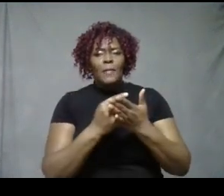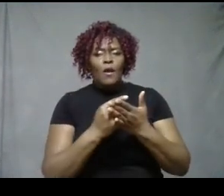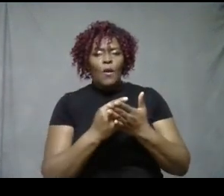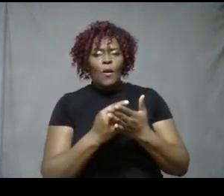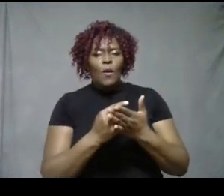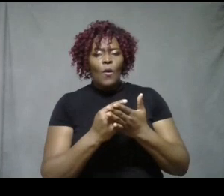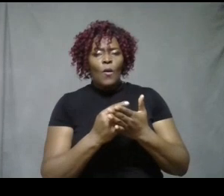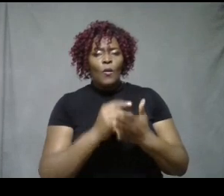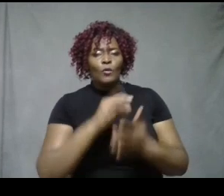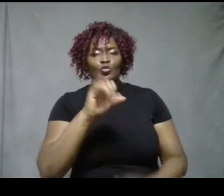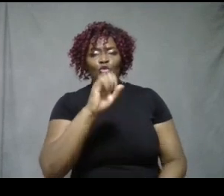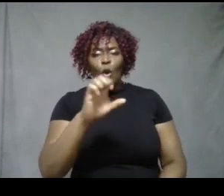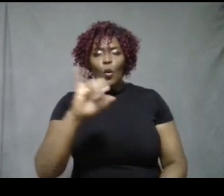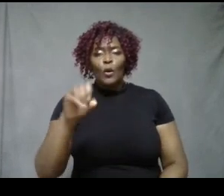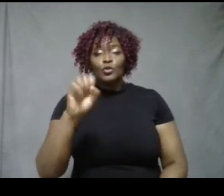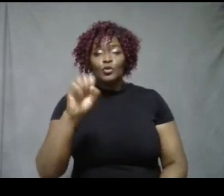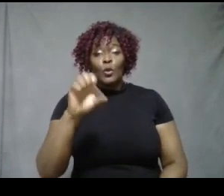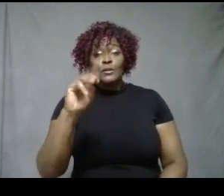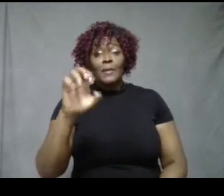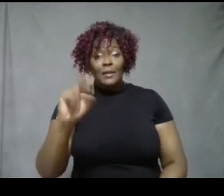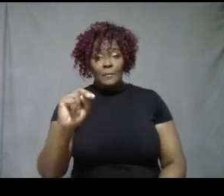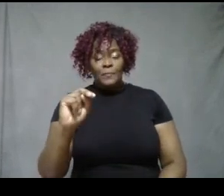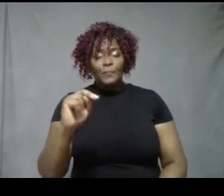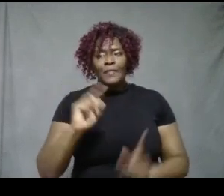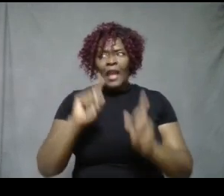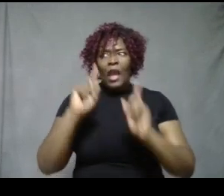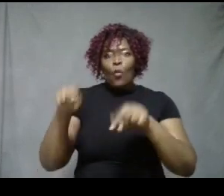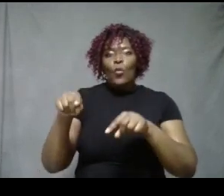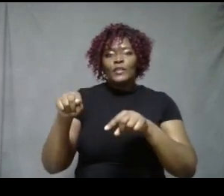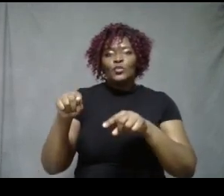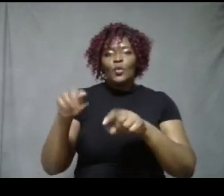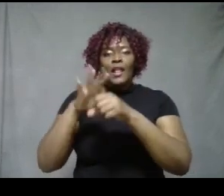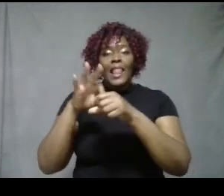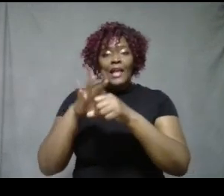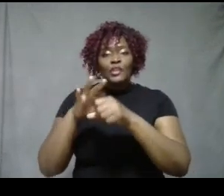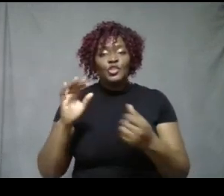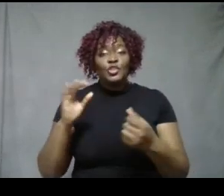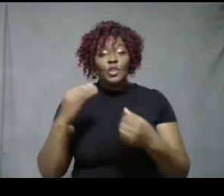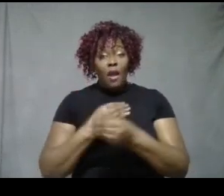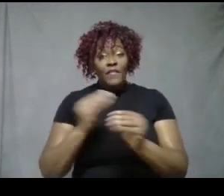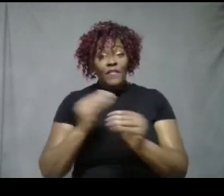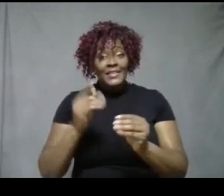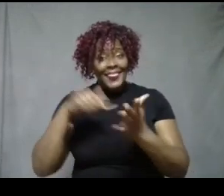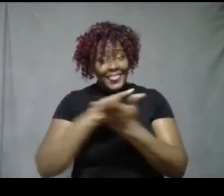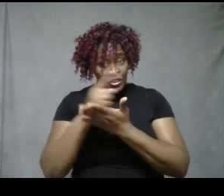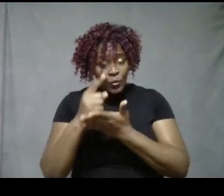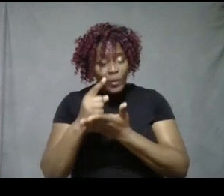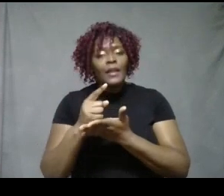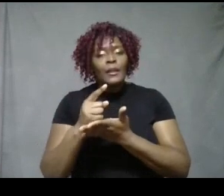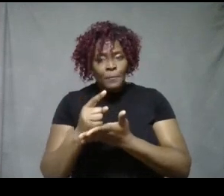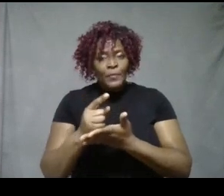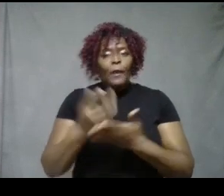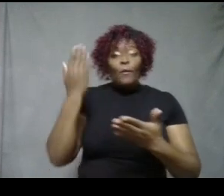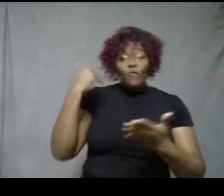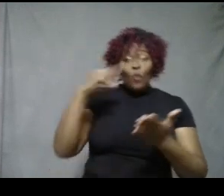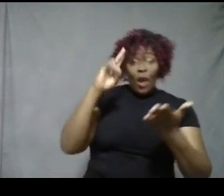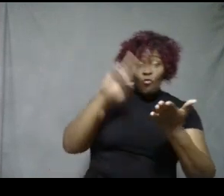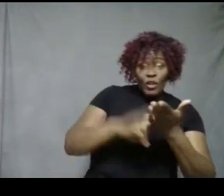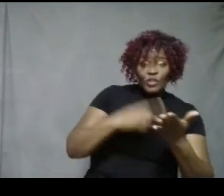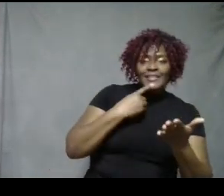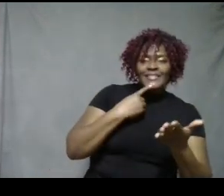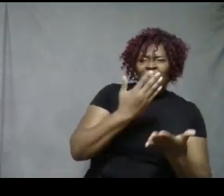went to the supervisor elections office this week and go to find out when you registered to vote, he gave the address 1521